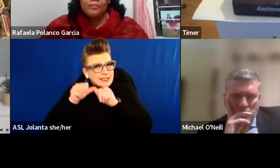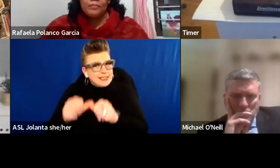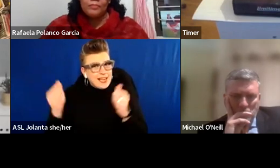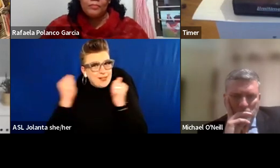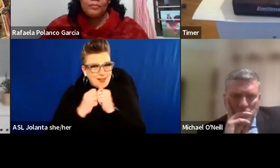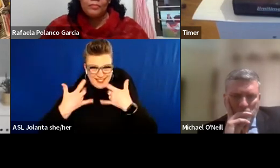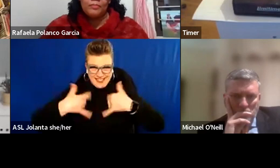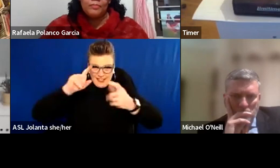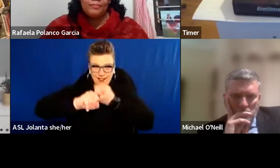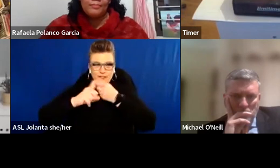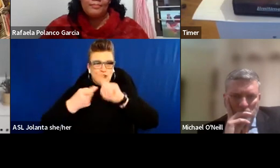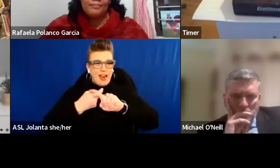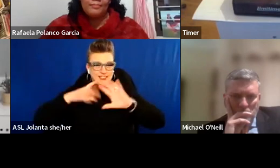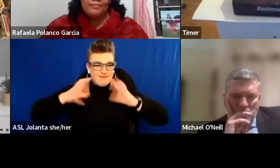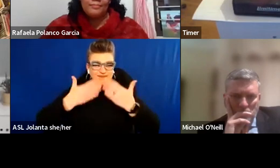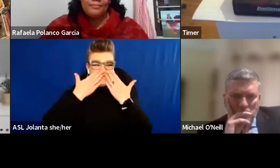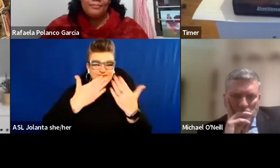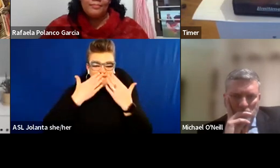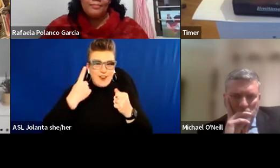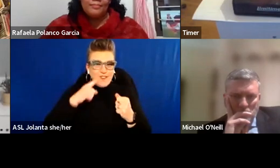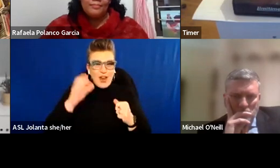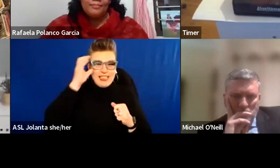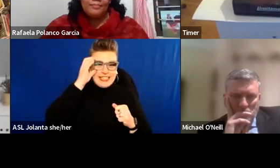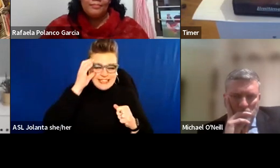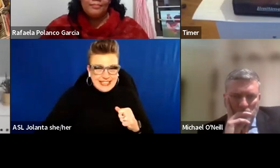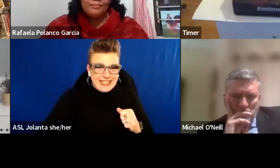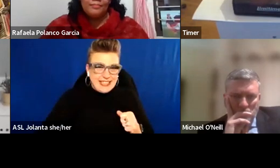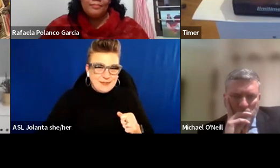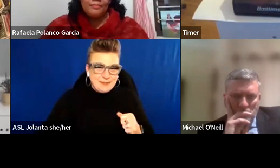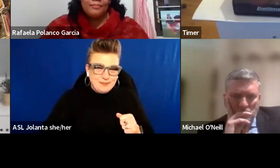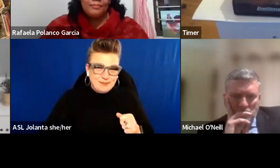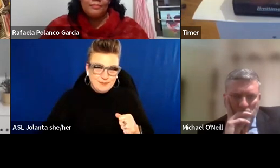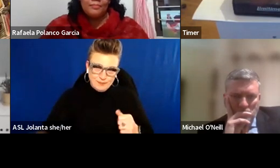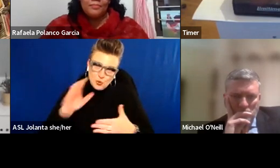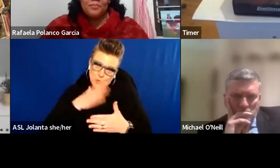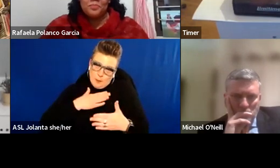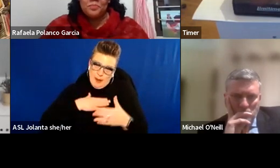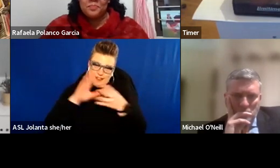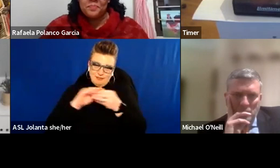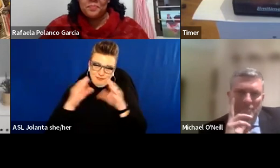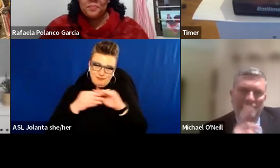our friends thank you for listening to what i have to say